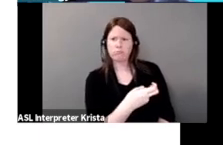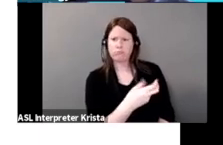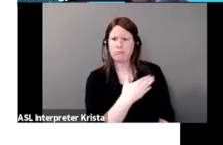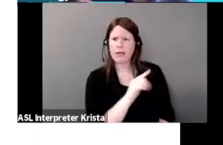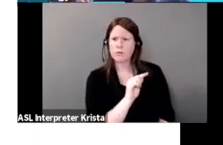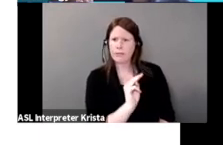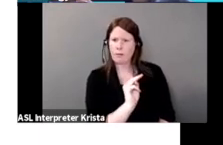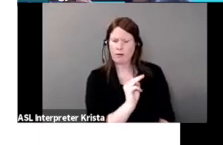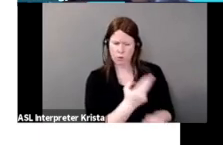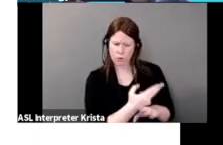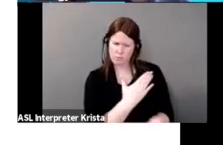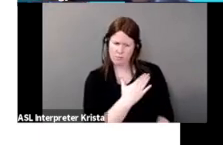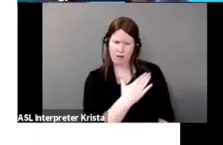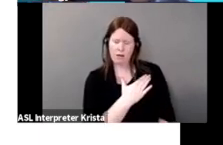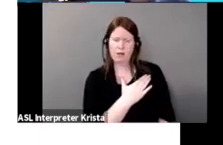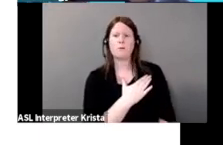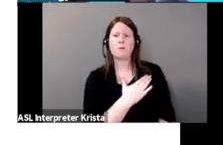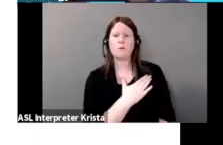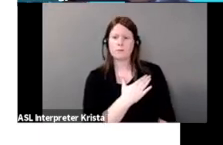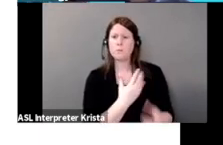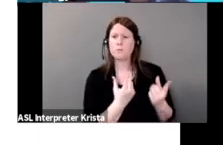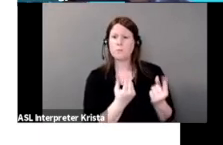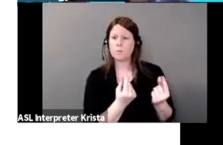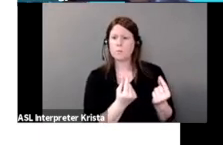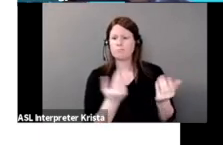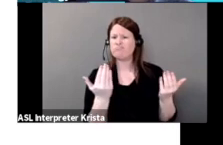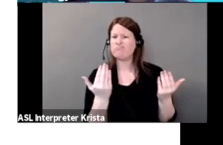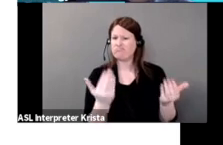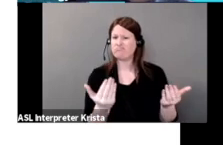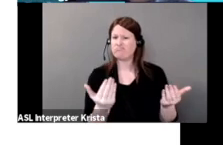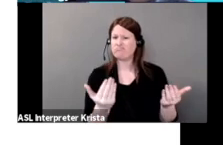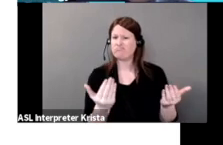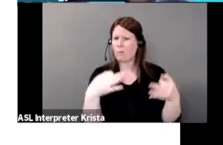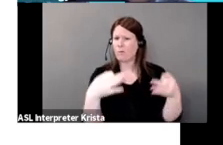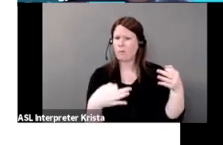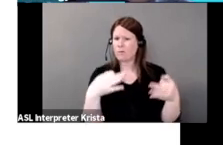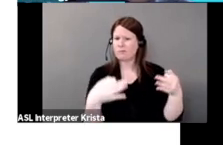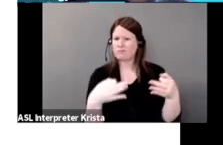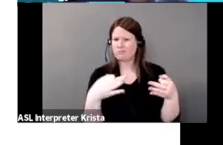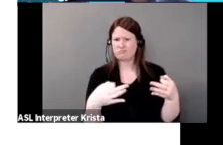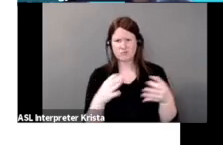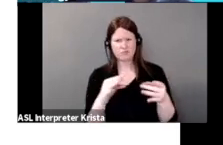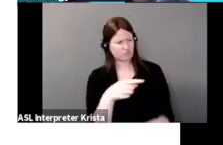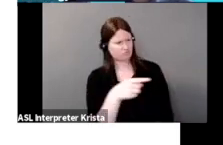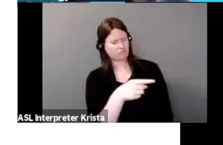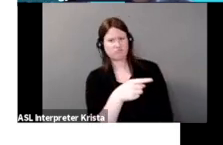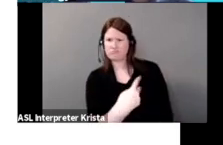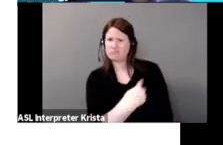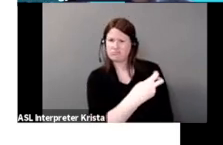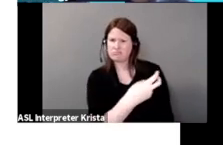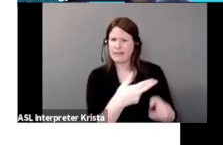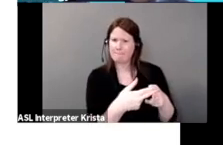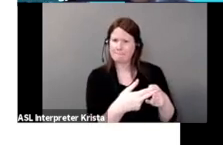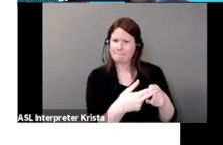you could always take that to court and say, well, these people stole my name.